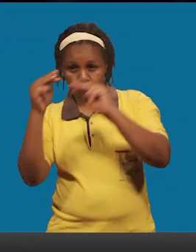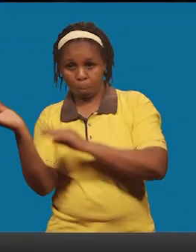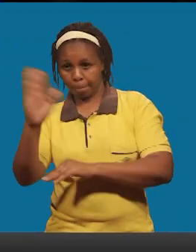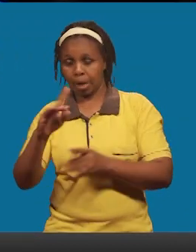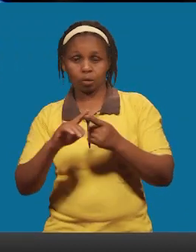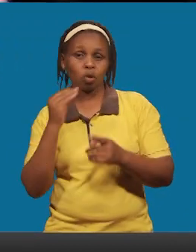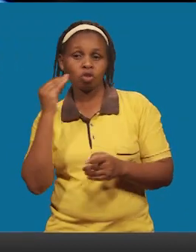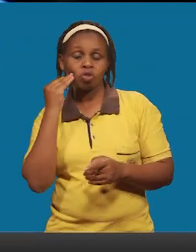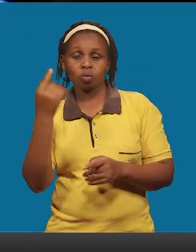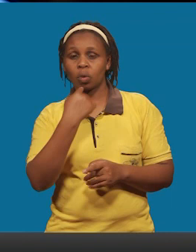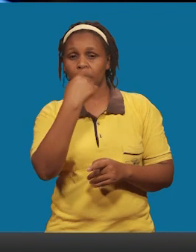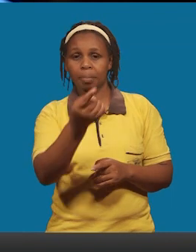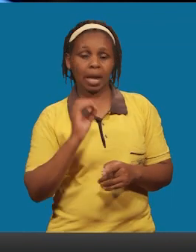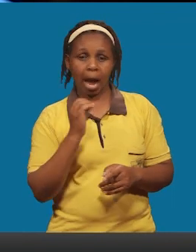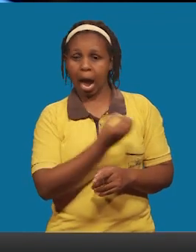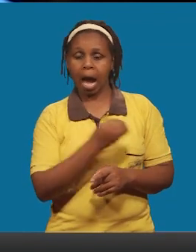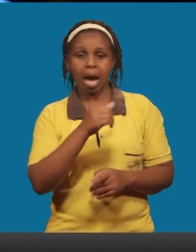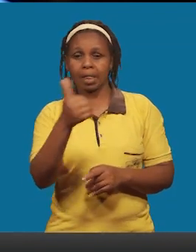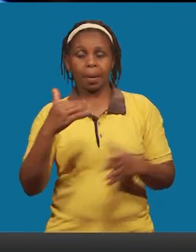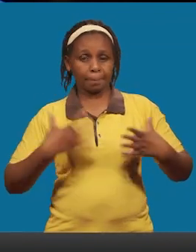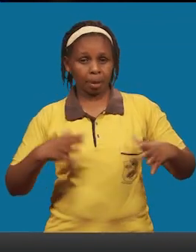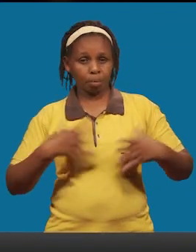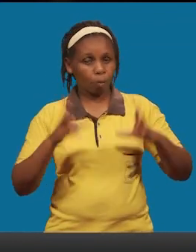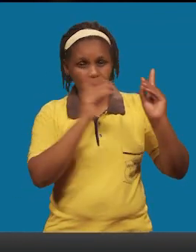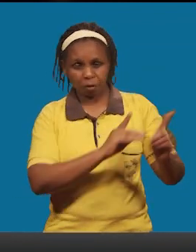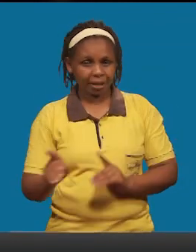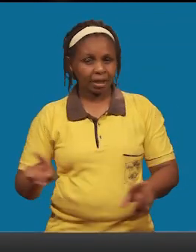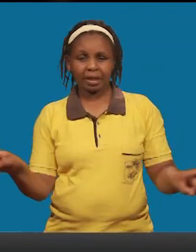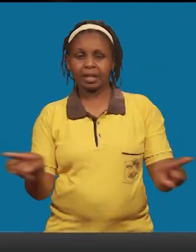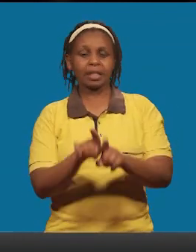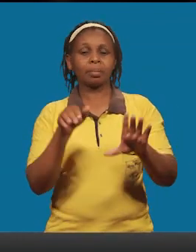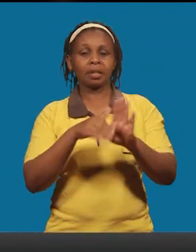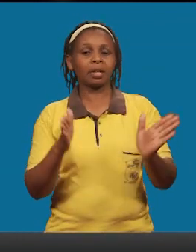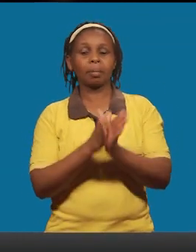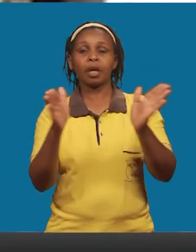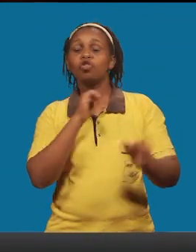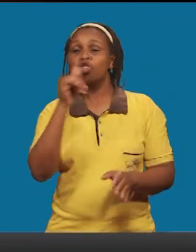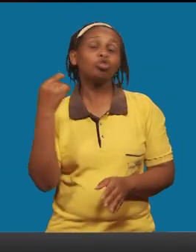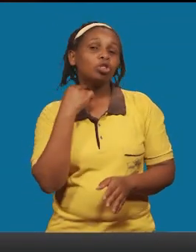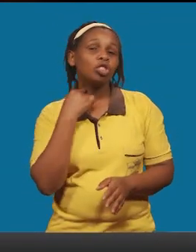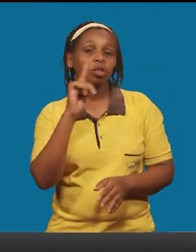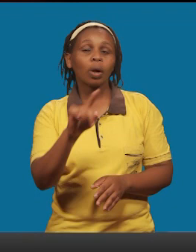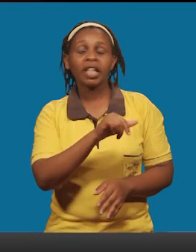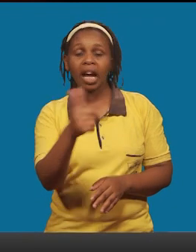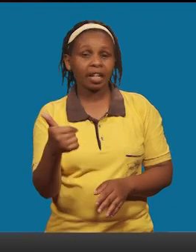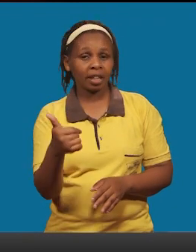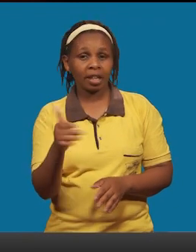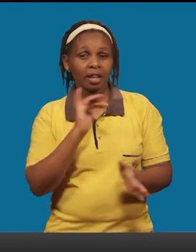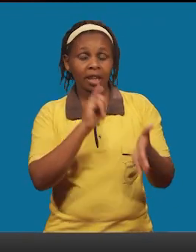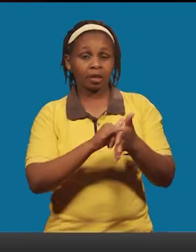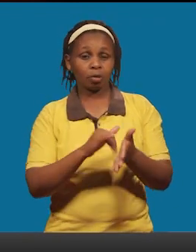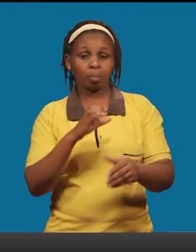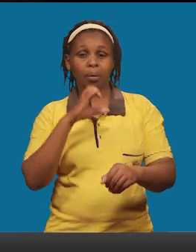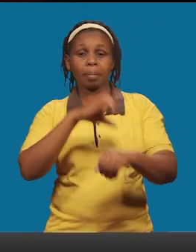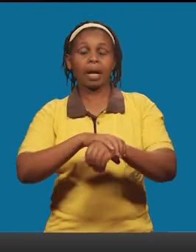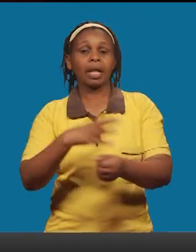makwetu, tutaenda huko tuambie wetu pia waende wafanye hivyo in public. Tusidanganyane ama usidanganye mwenzako